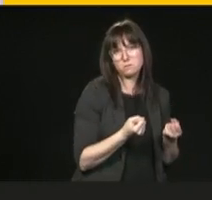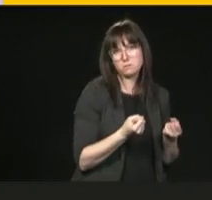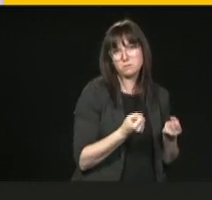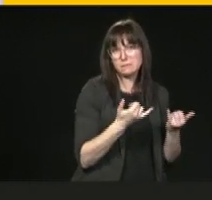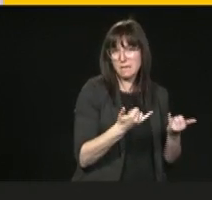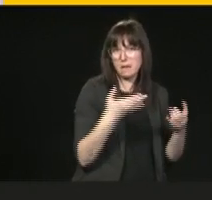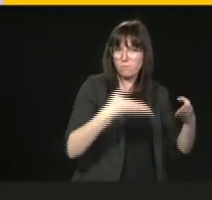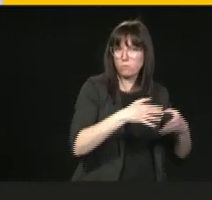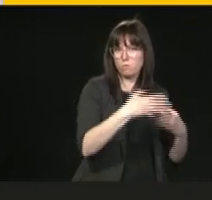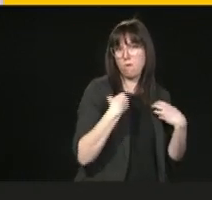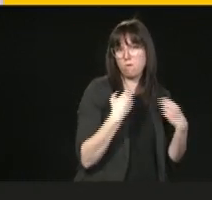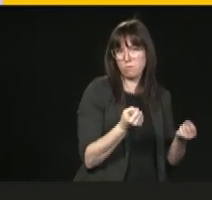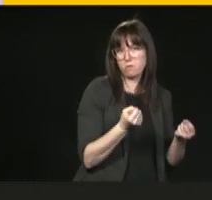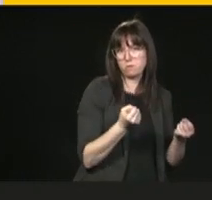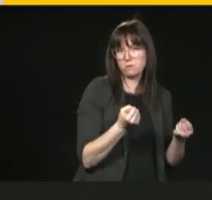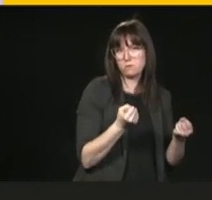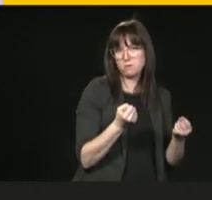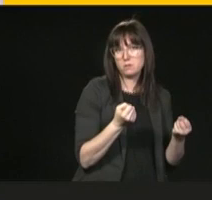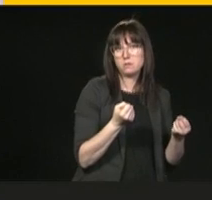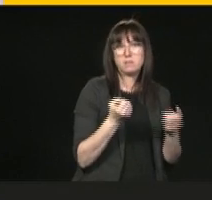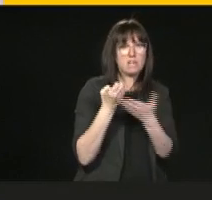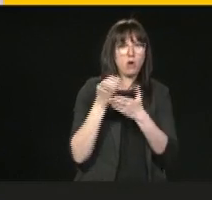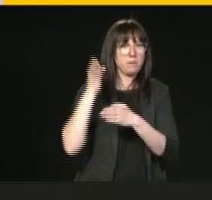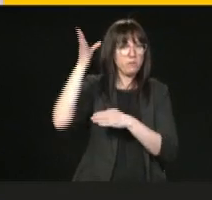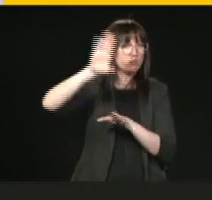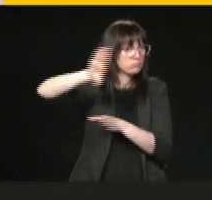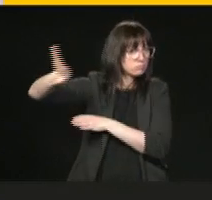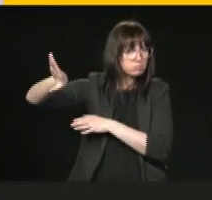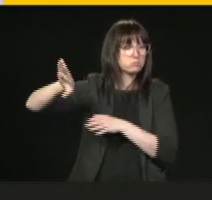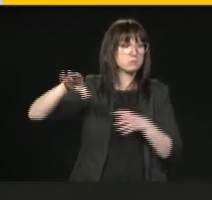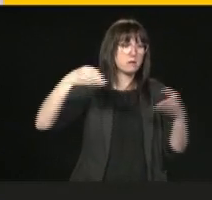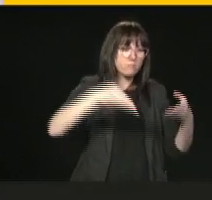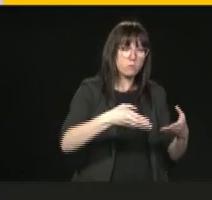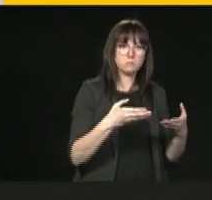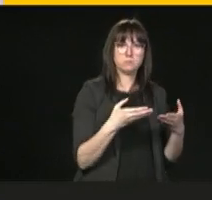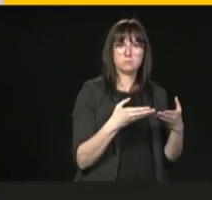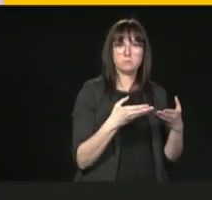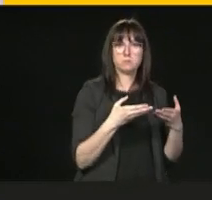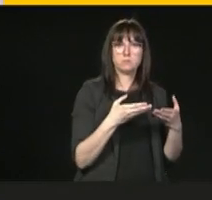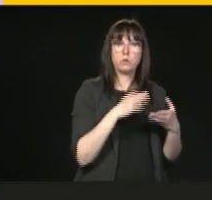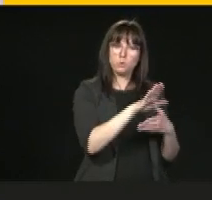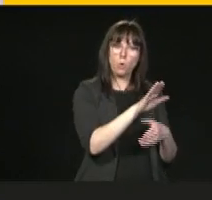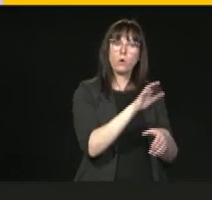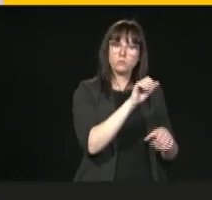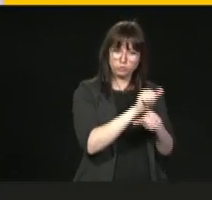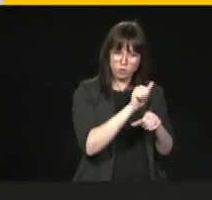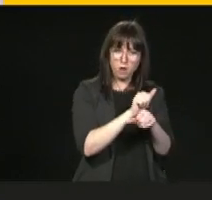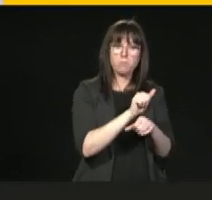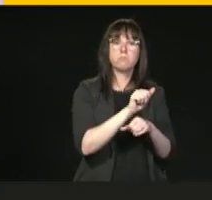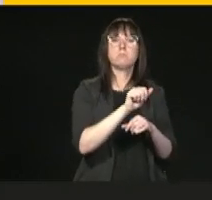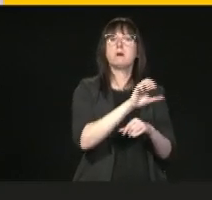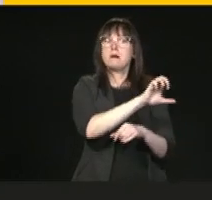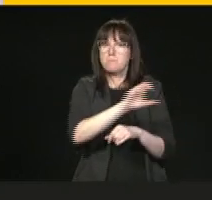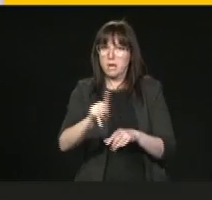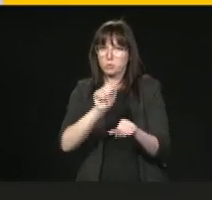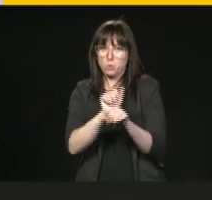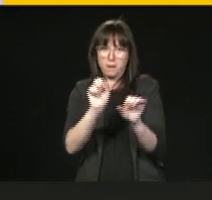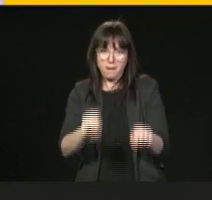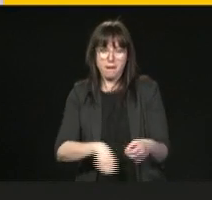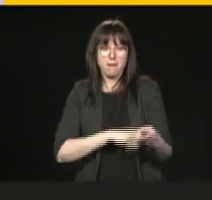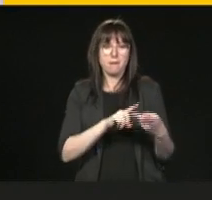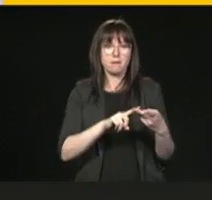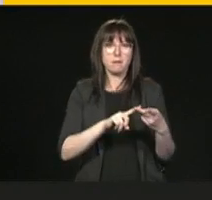today. So focus on the things you need to do today and know that your job will be there, that your relationship with